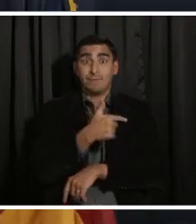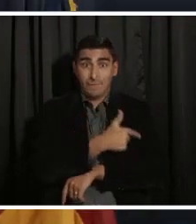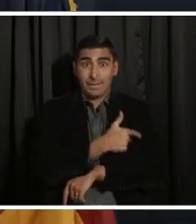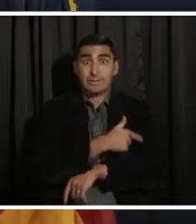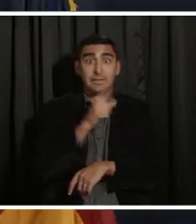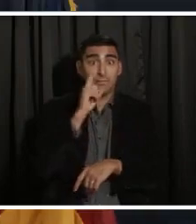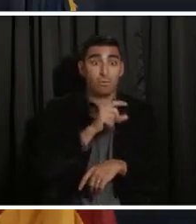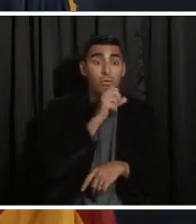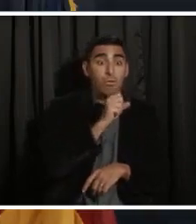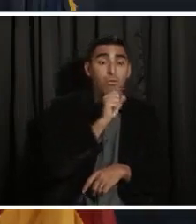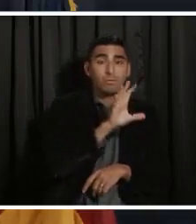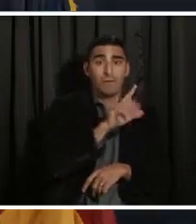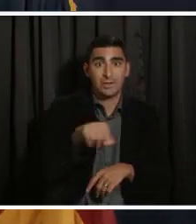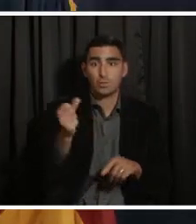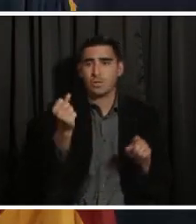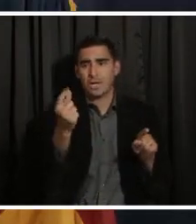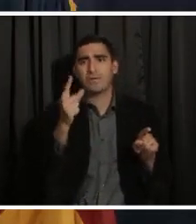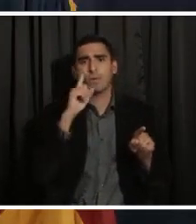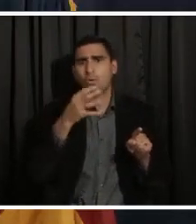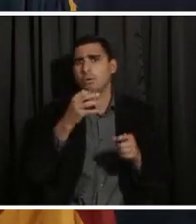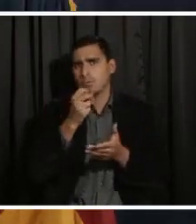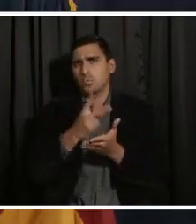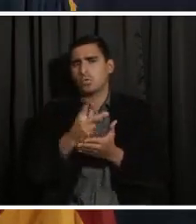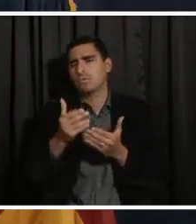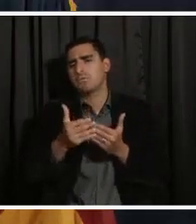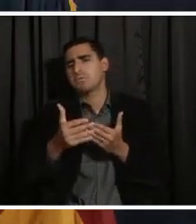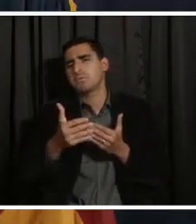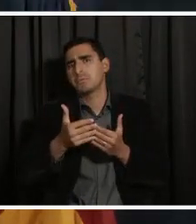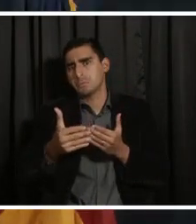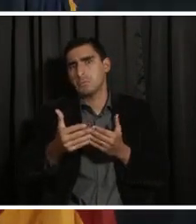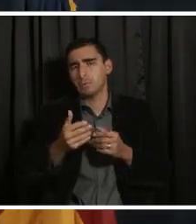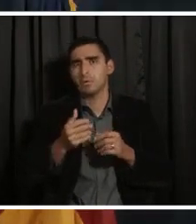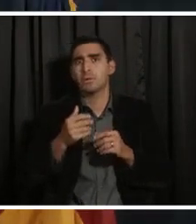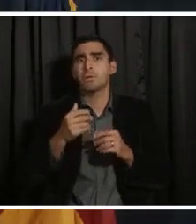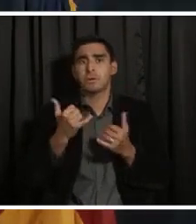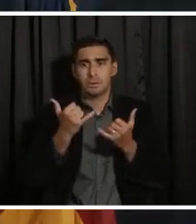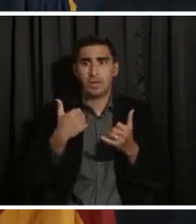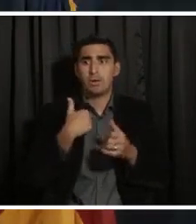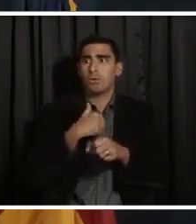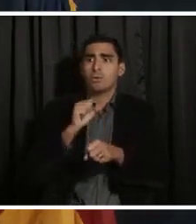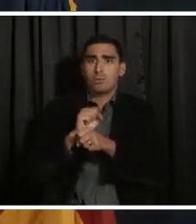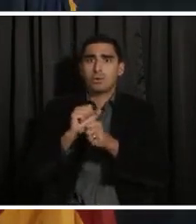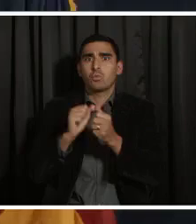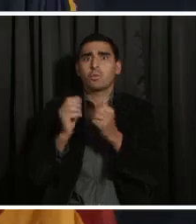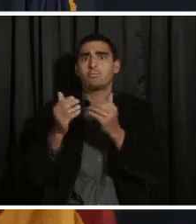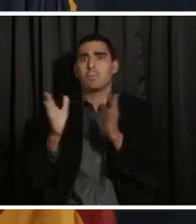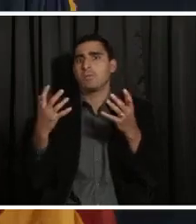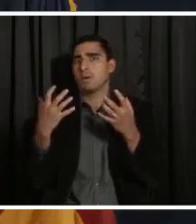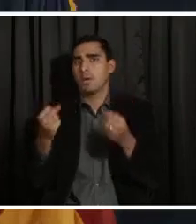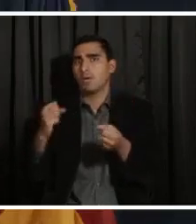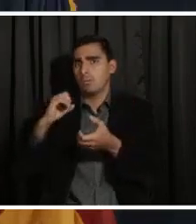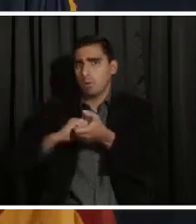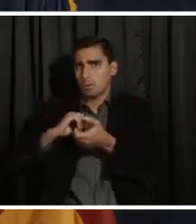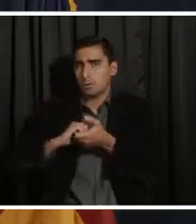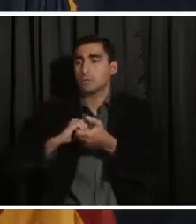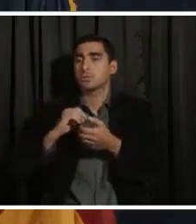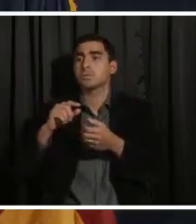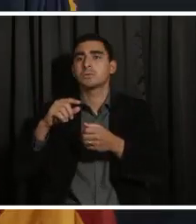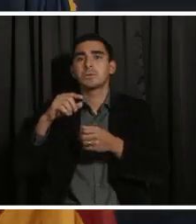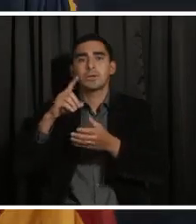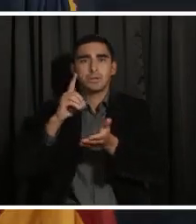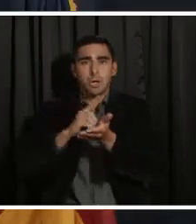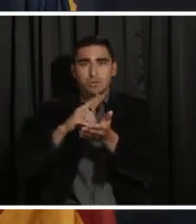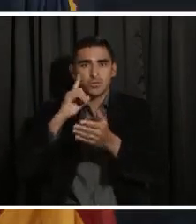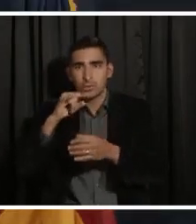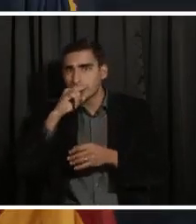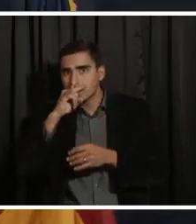weeks for our 5 to 11-year-olds. We are working very carefully with our local public health partners, our pediatricians, our healthcare systems